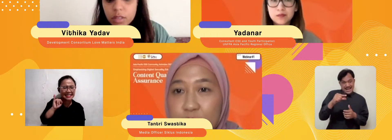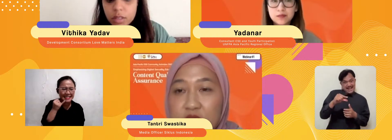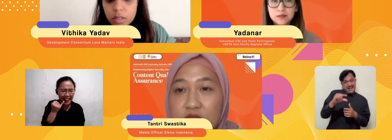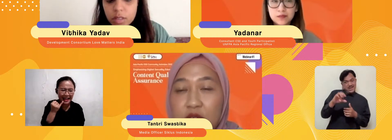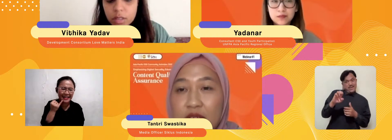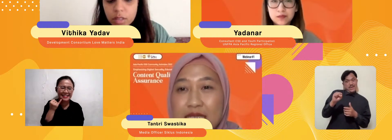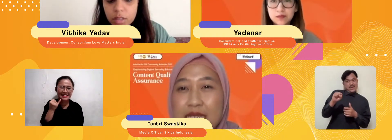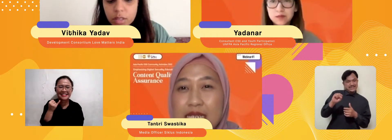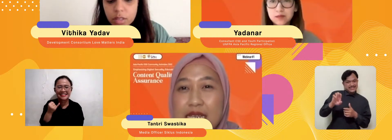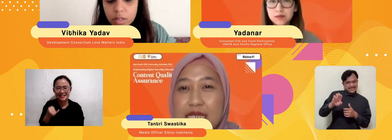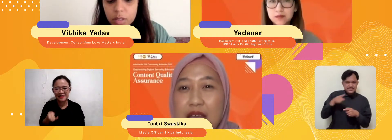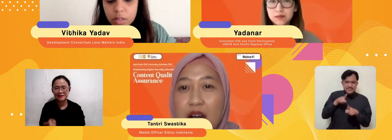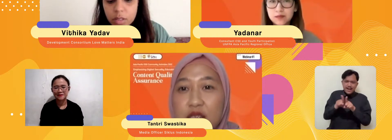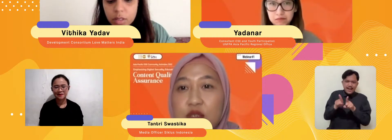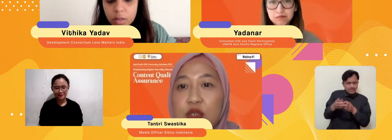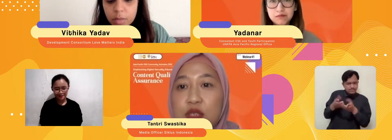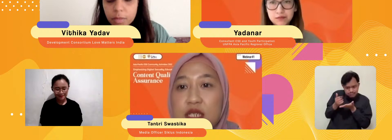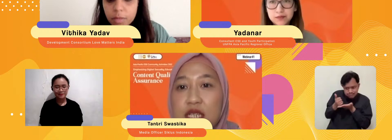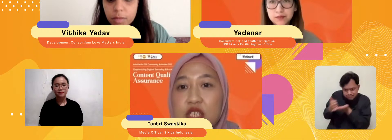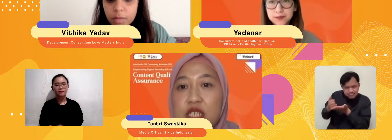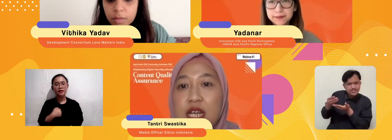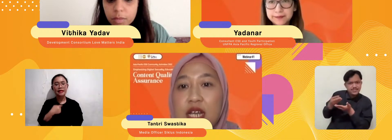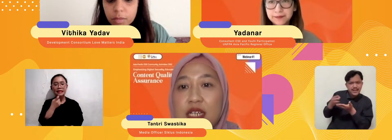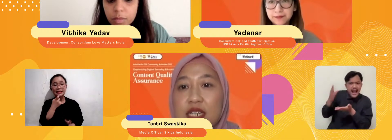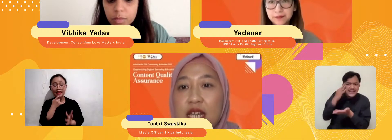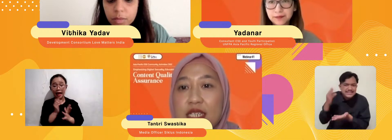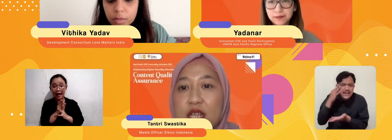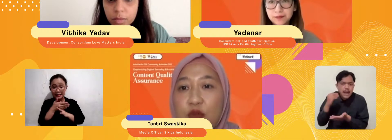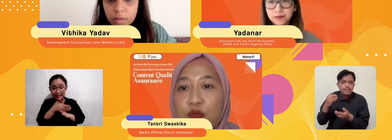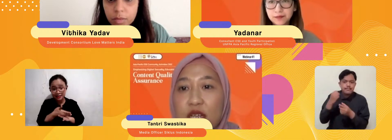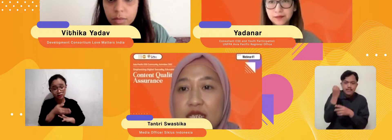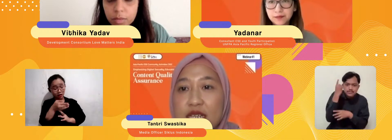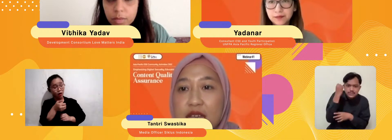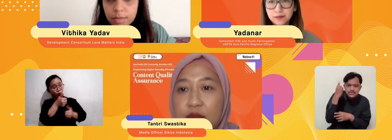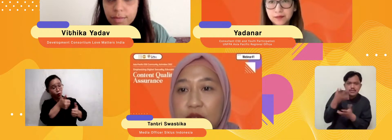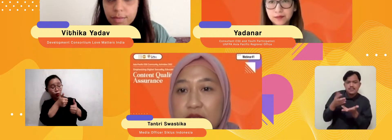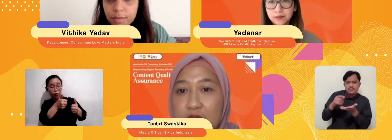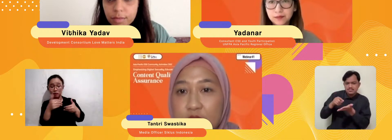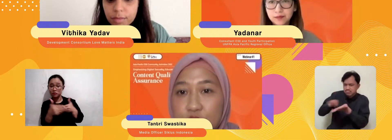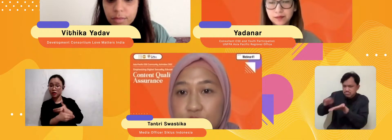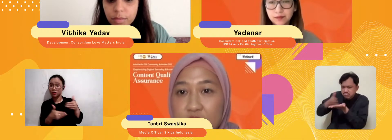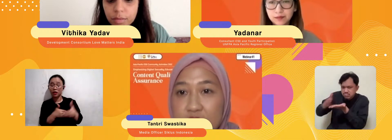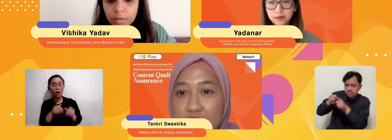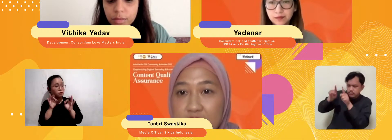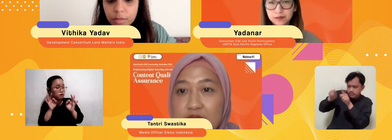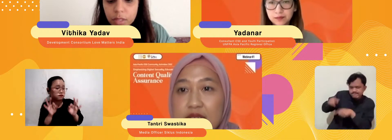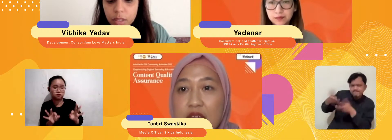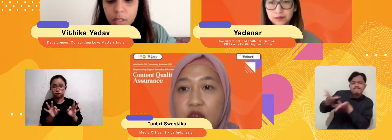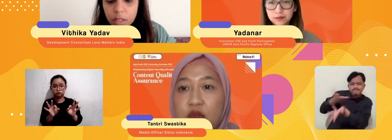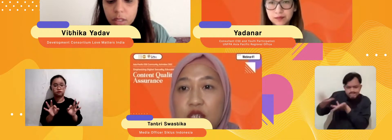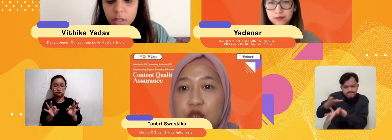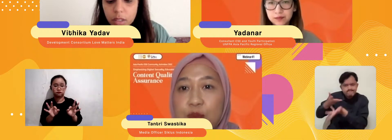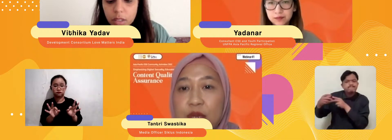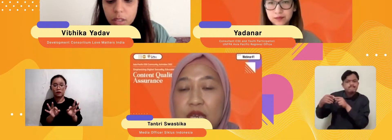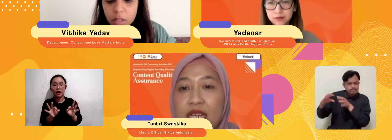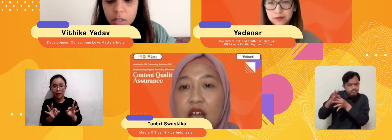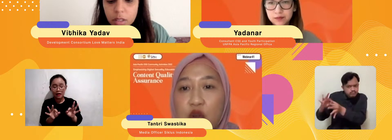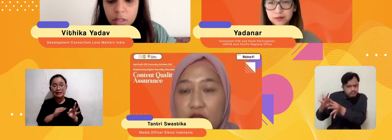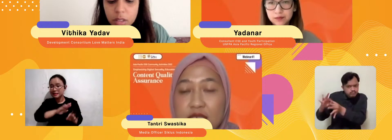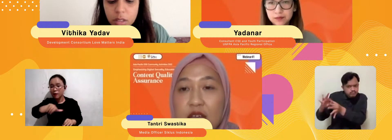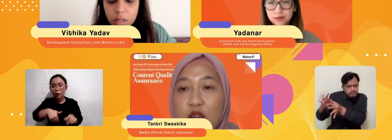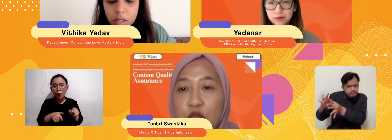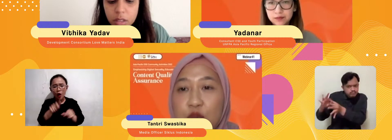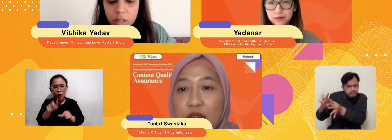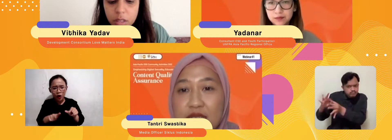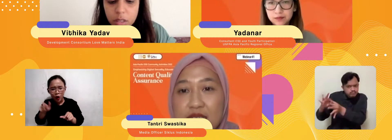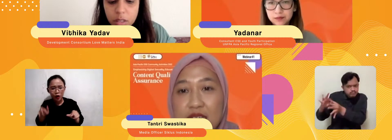neutral, especially on access, is also a good strategy. Regardless of one's HIV status, for instance, everyone should be